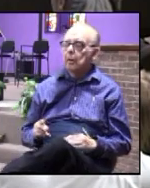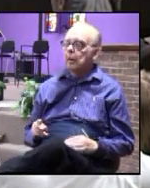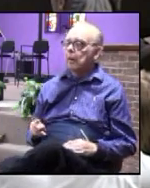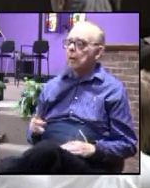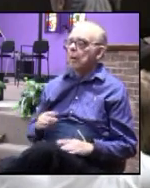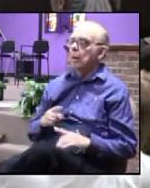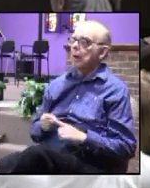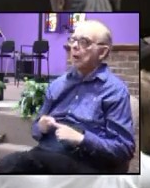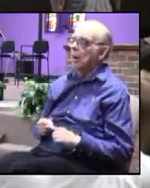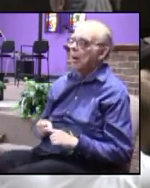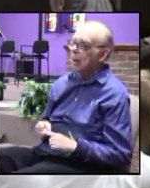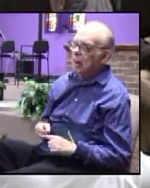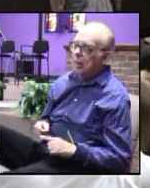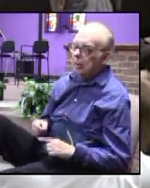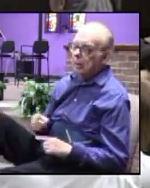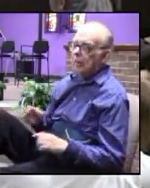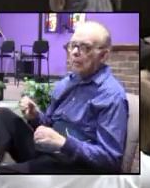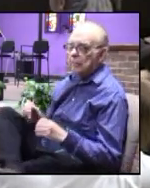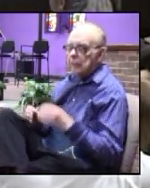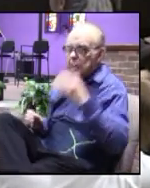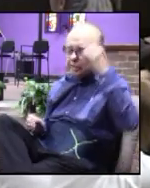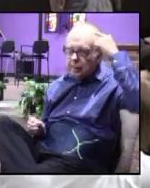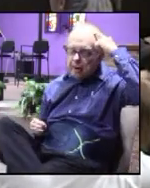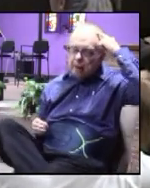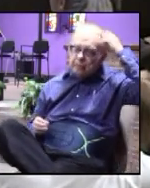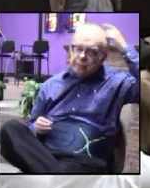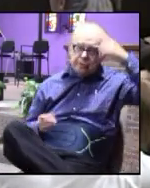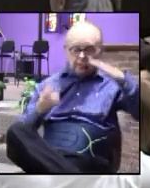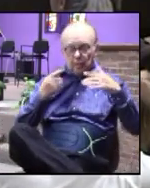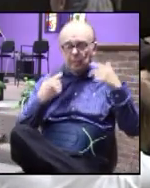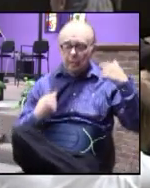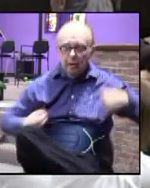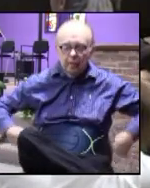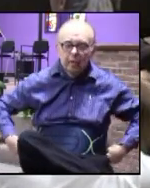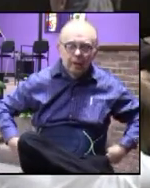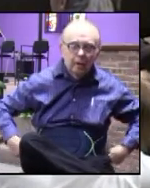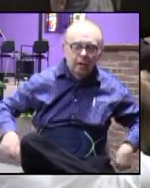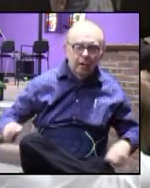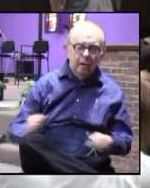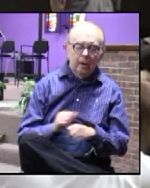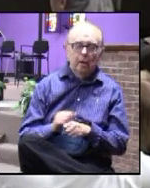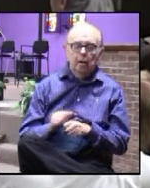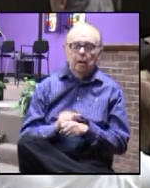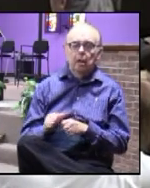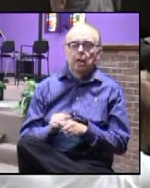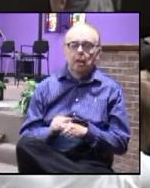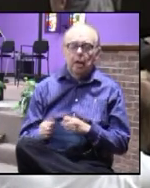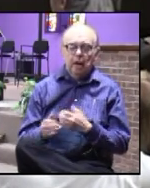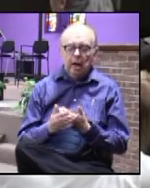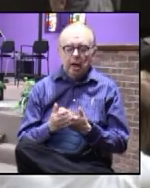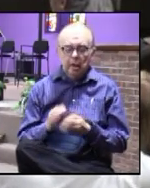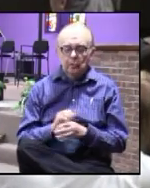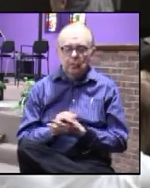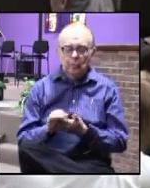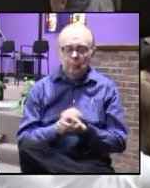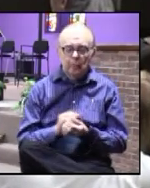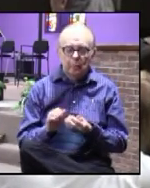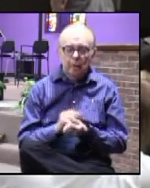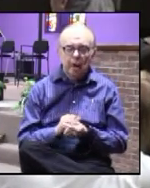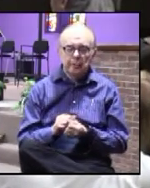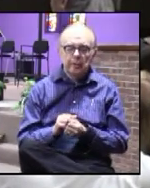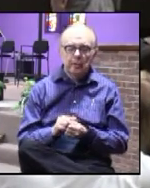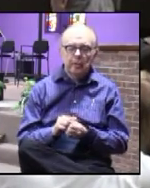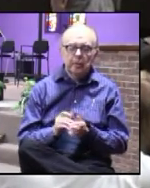And then take your hair, which was long, and begin to wipe his feet with your hair.